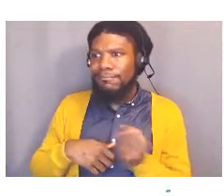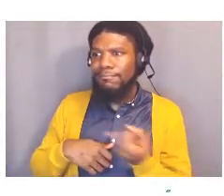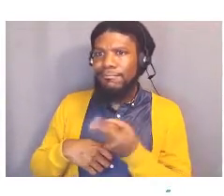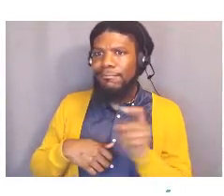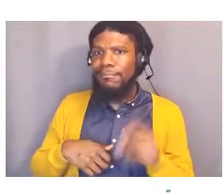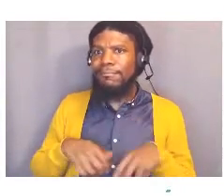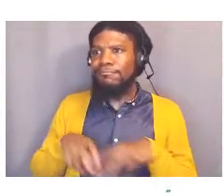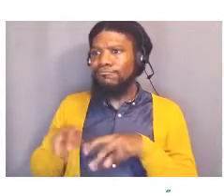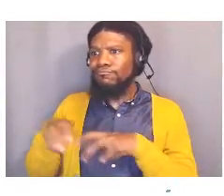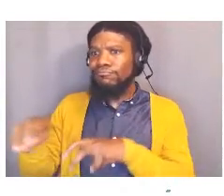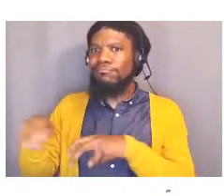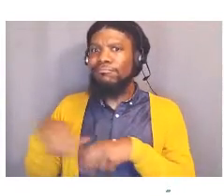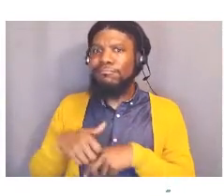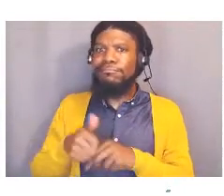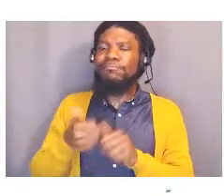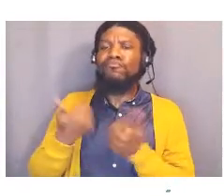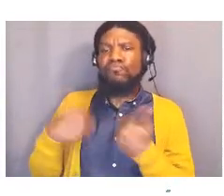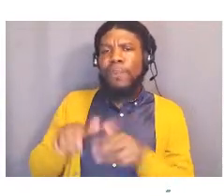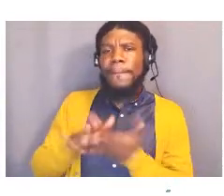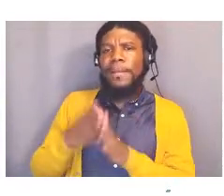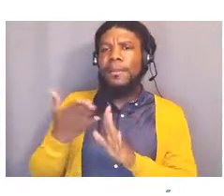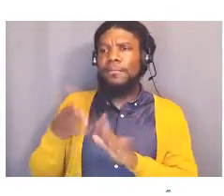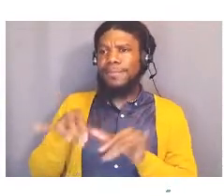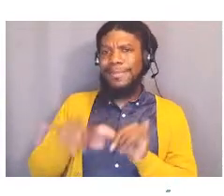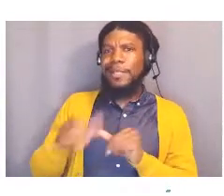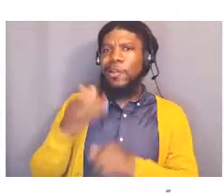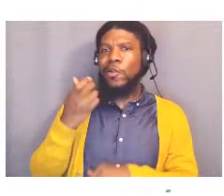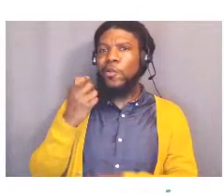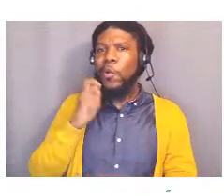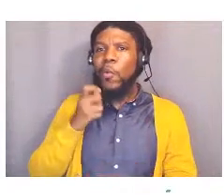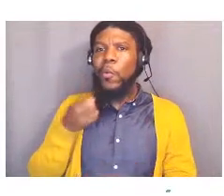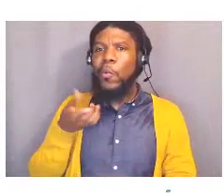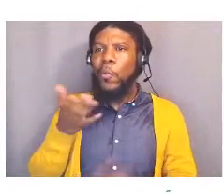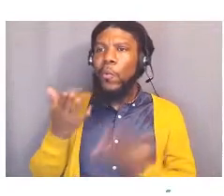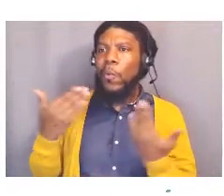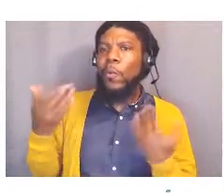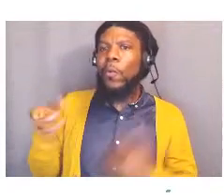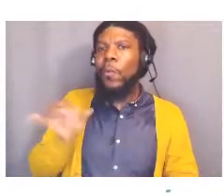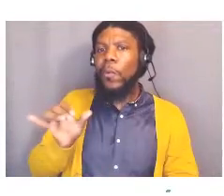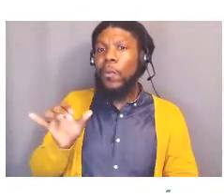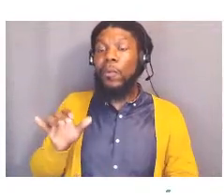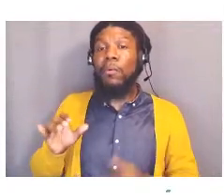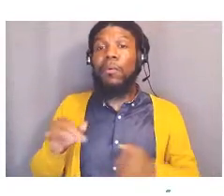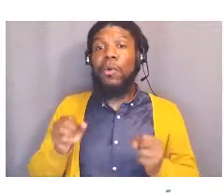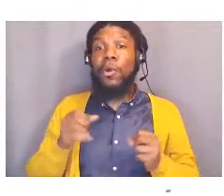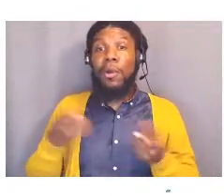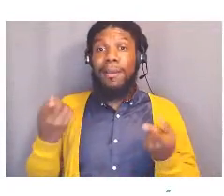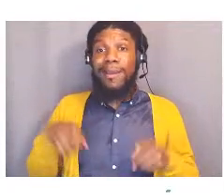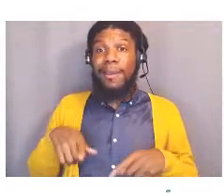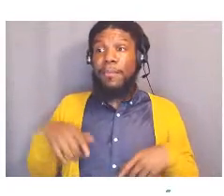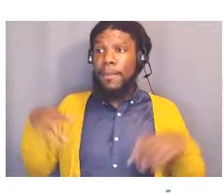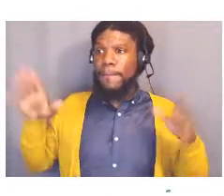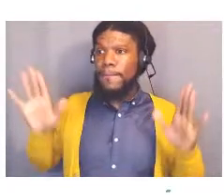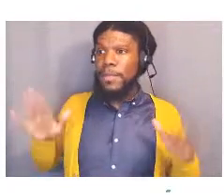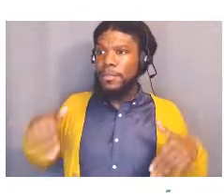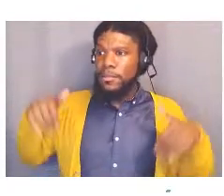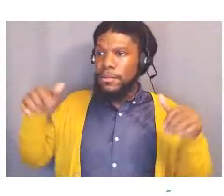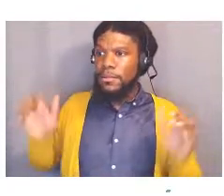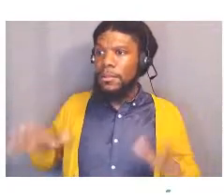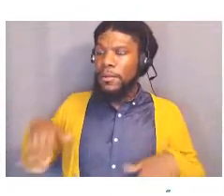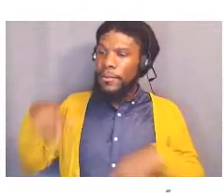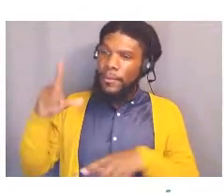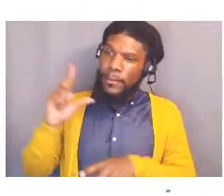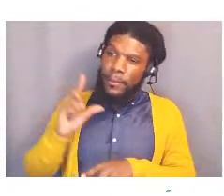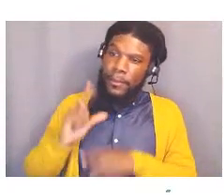trying to keep cool, too. So the buzzard zooms down and sits beside the squirrel. Now, he